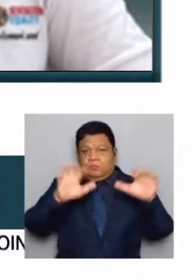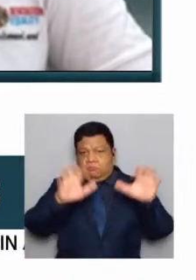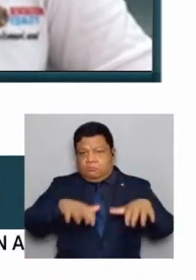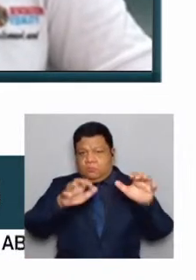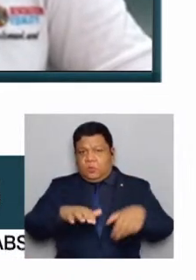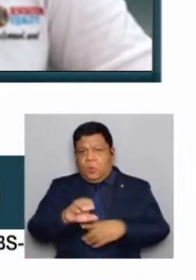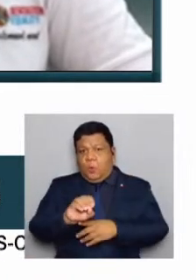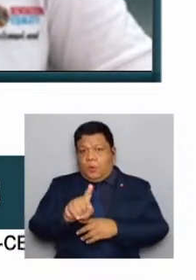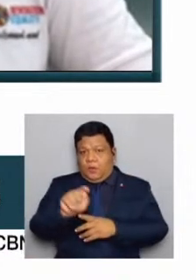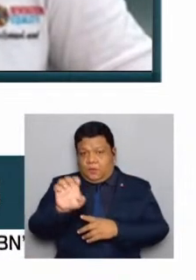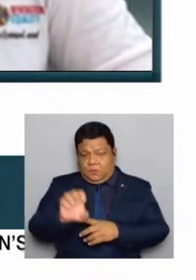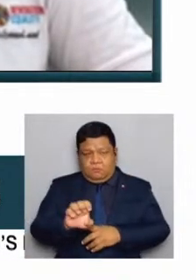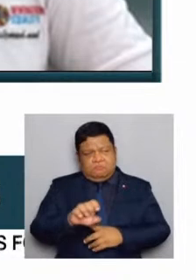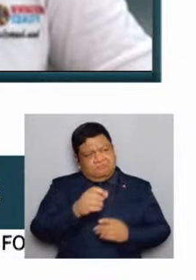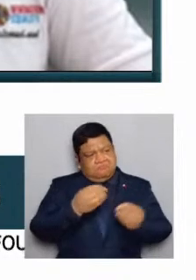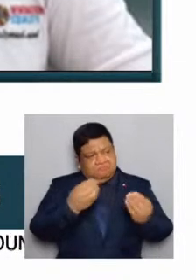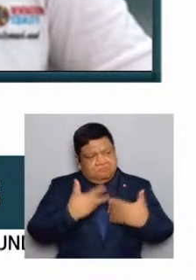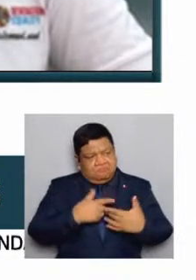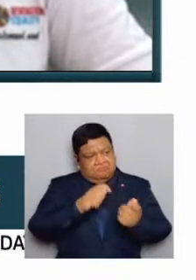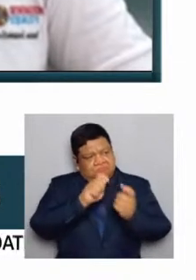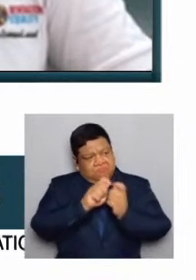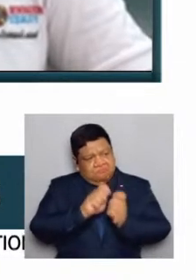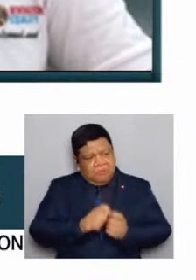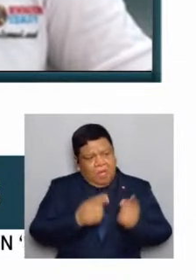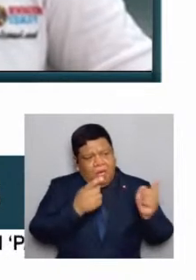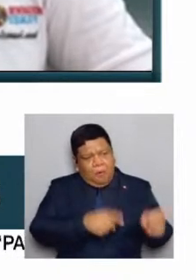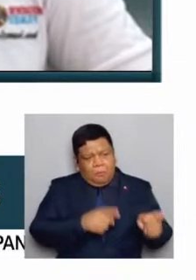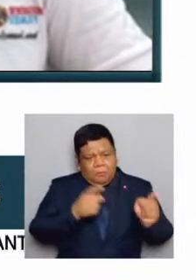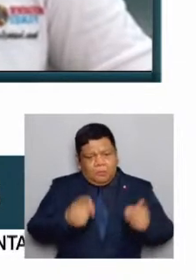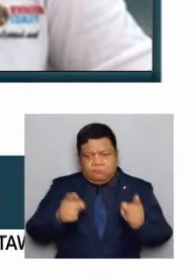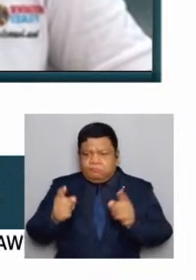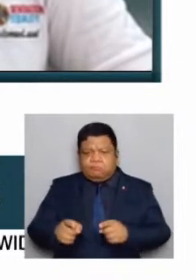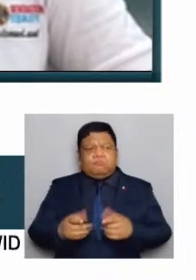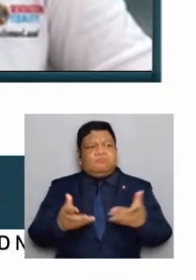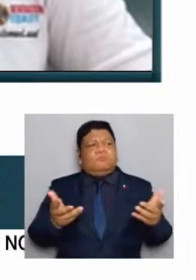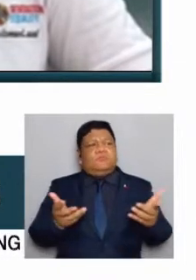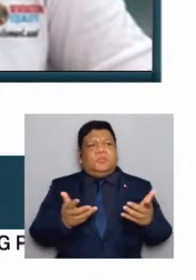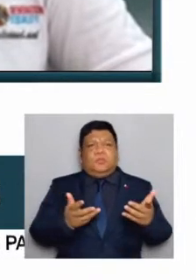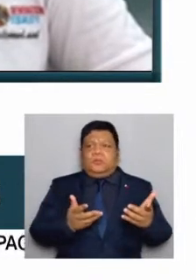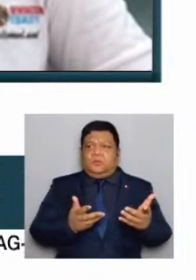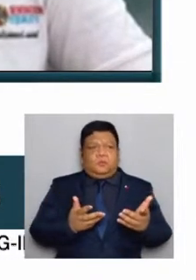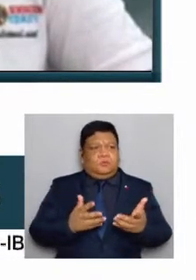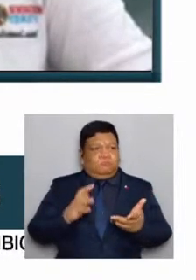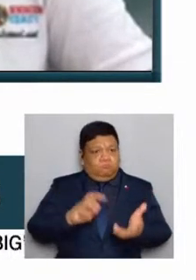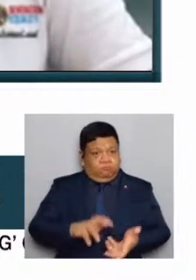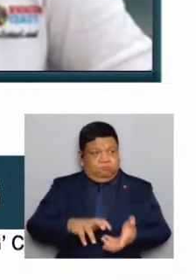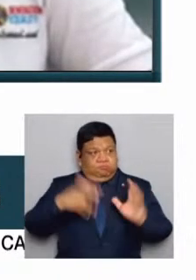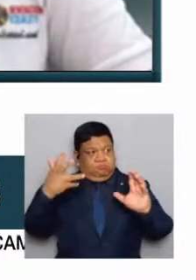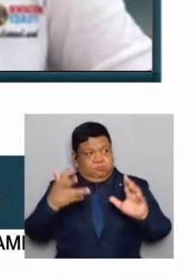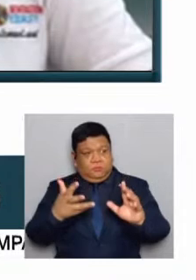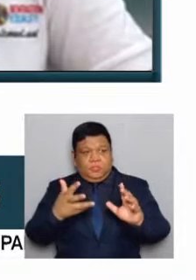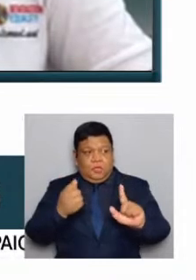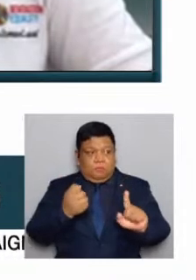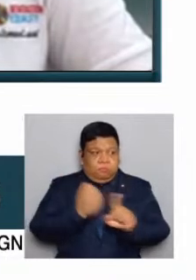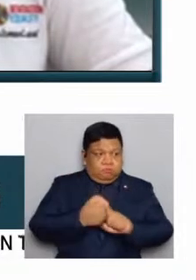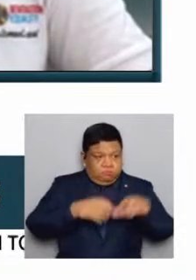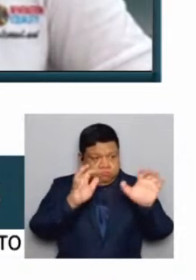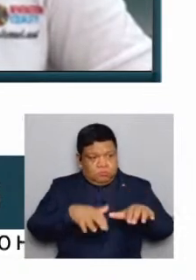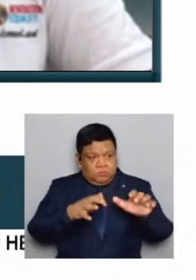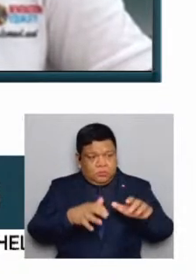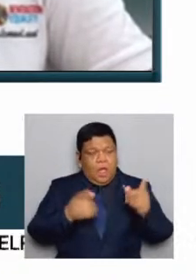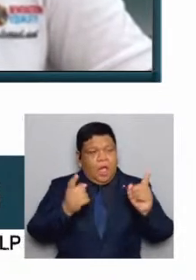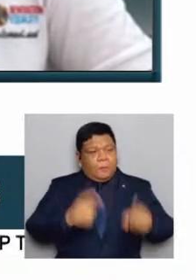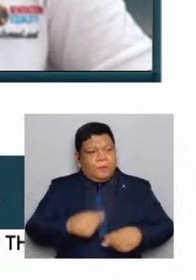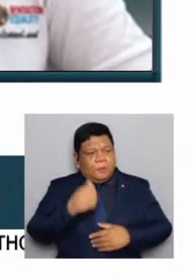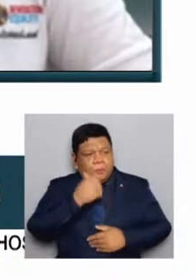us specific scenarios as to where the disaster put women and children, how much